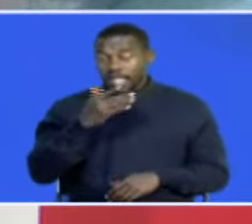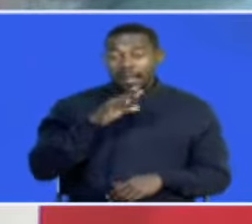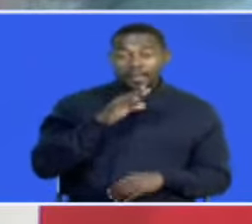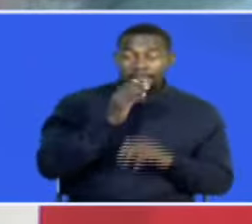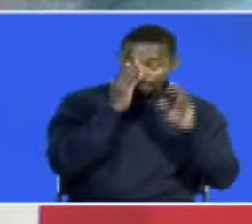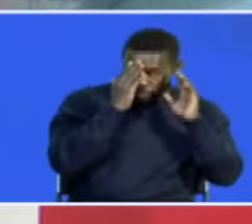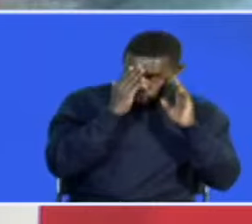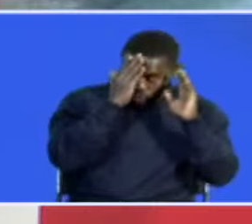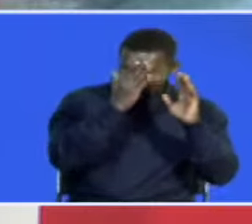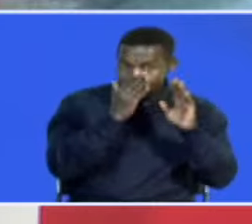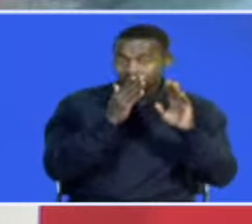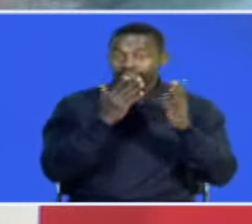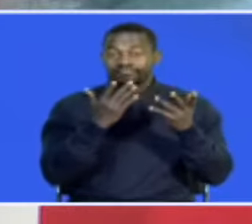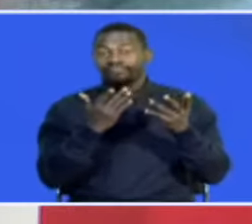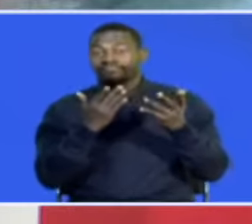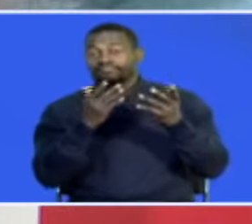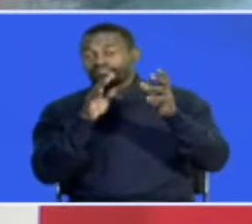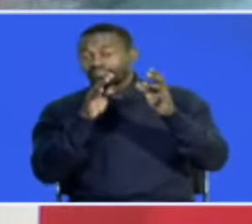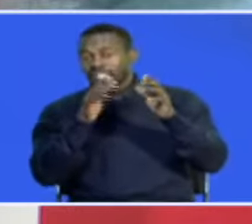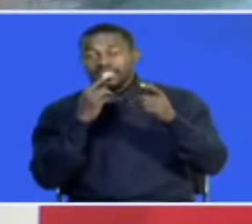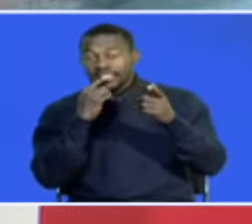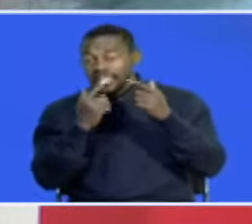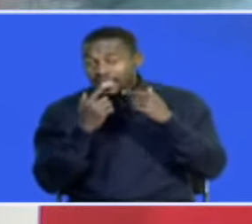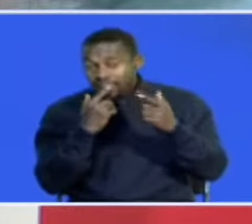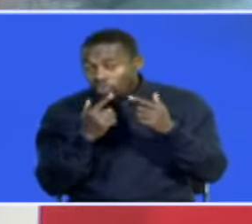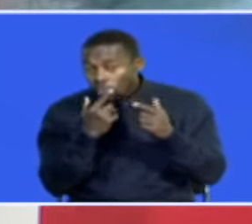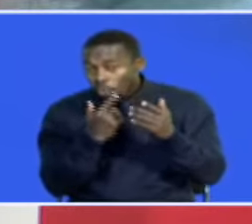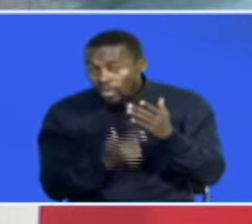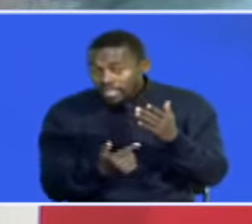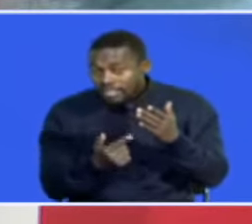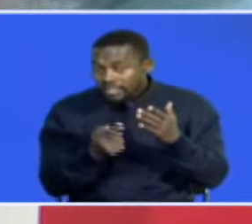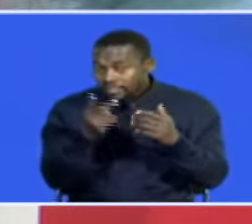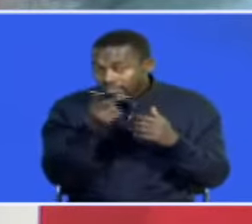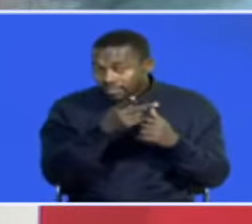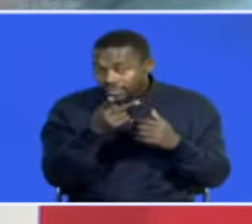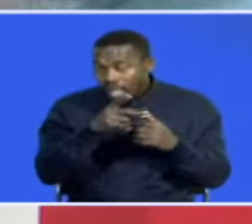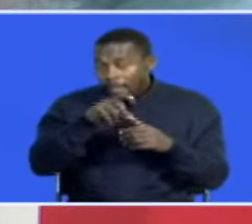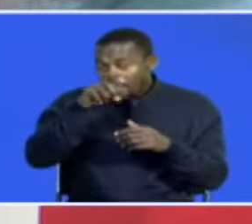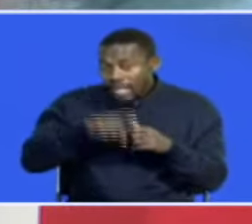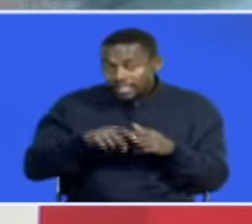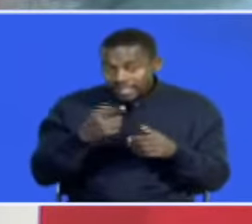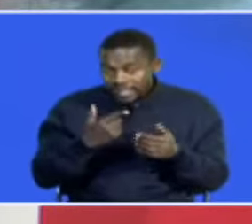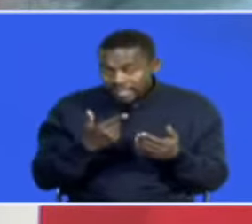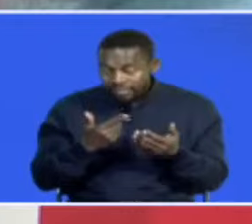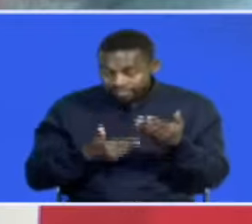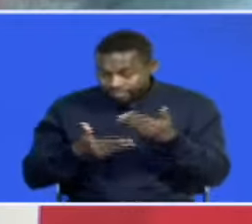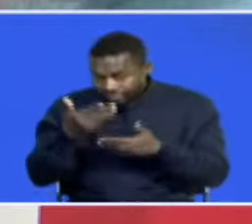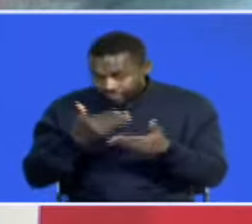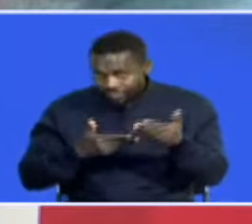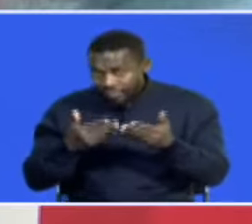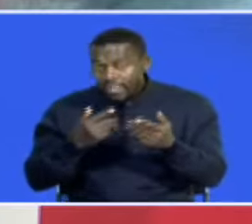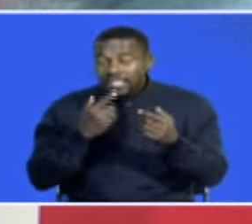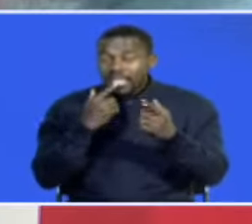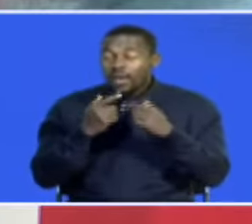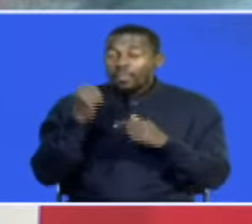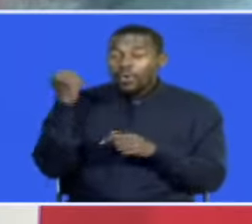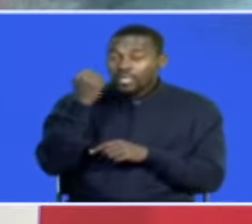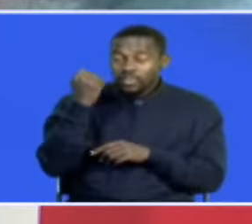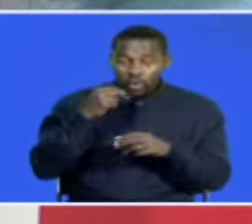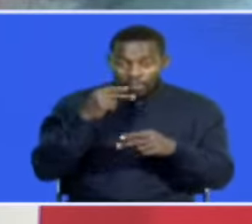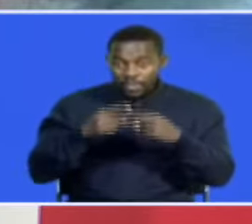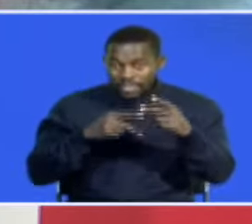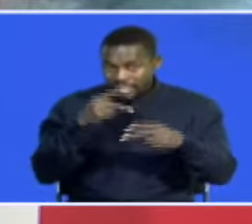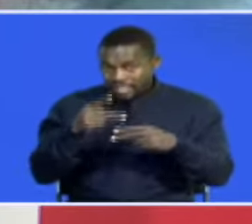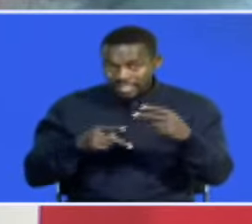President William Ruto and his deputy to give dialogue a chance. He observed that such political processes can